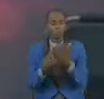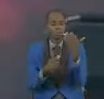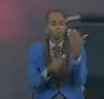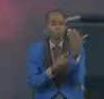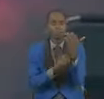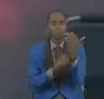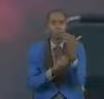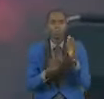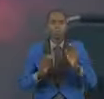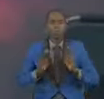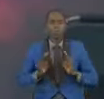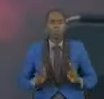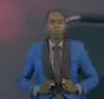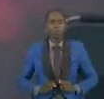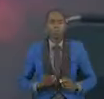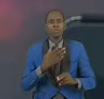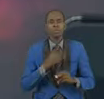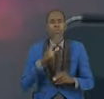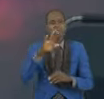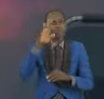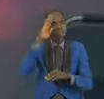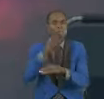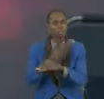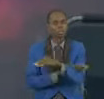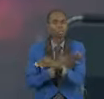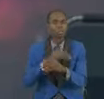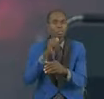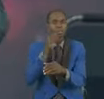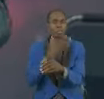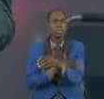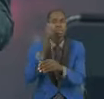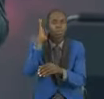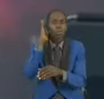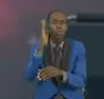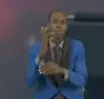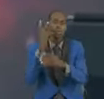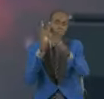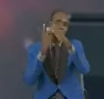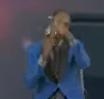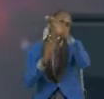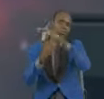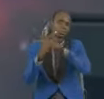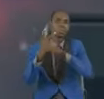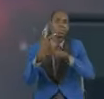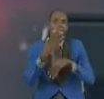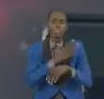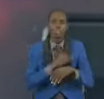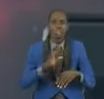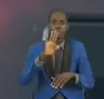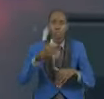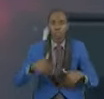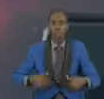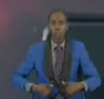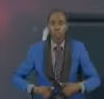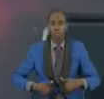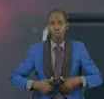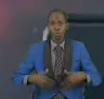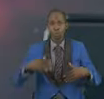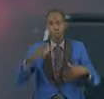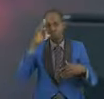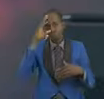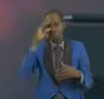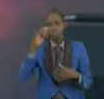your daughters shall prophesy, and your young men shall see visions, and